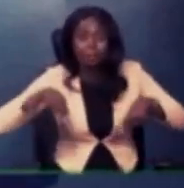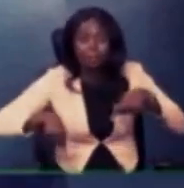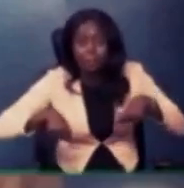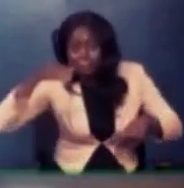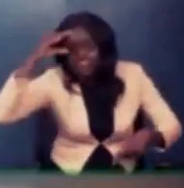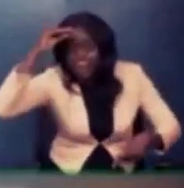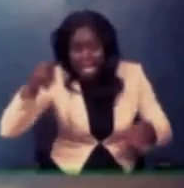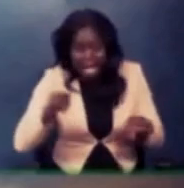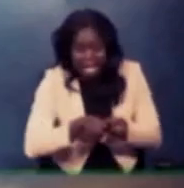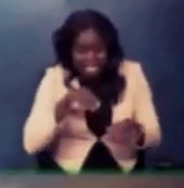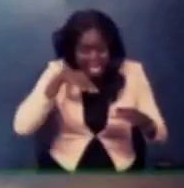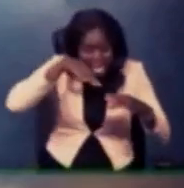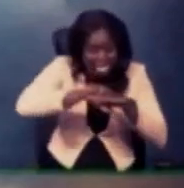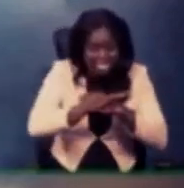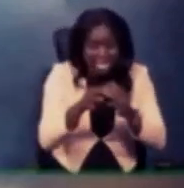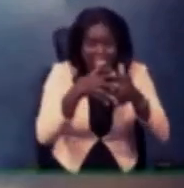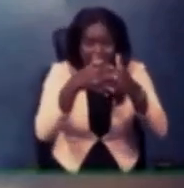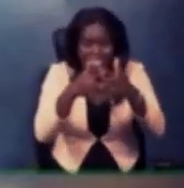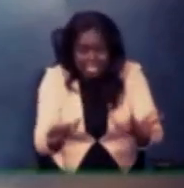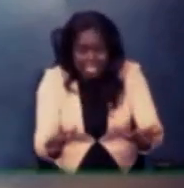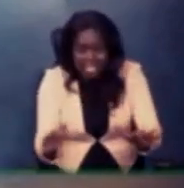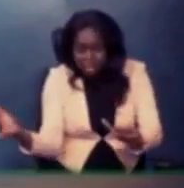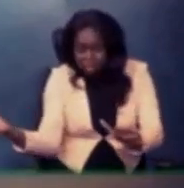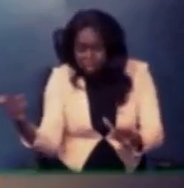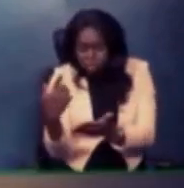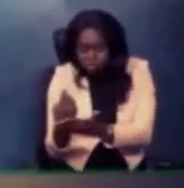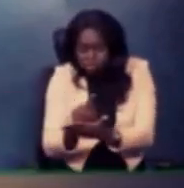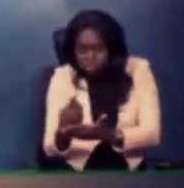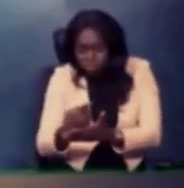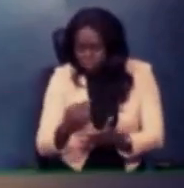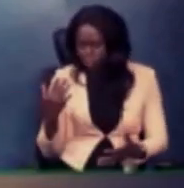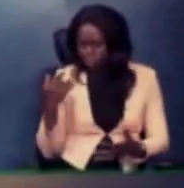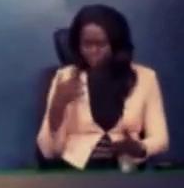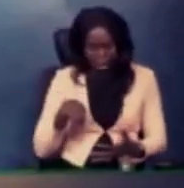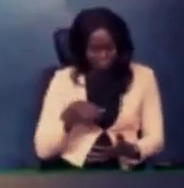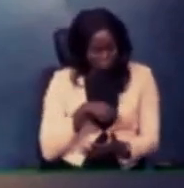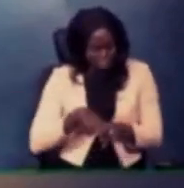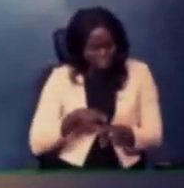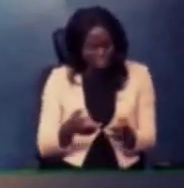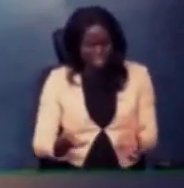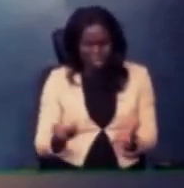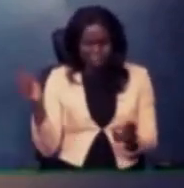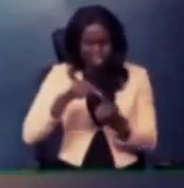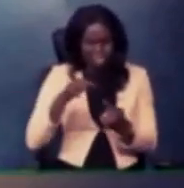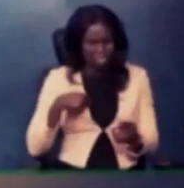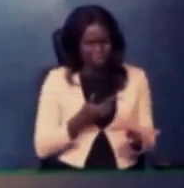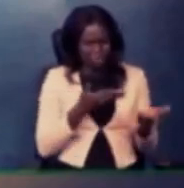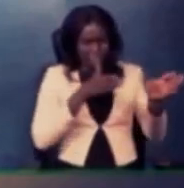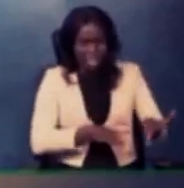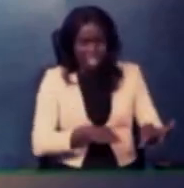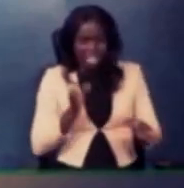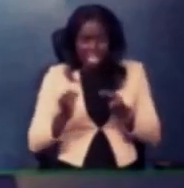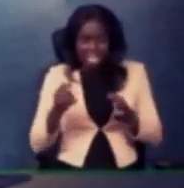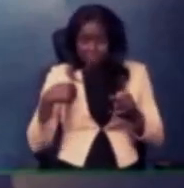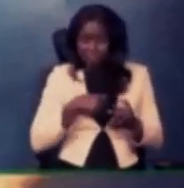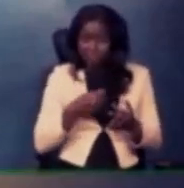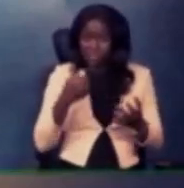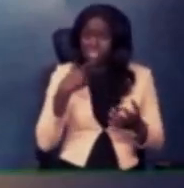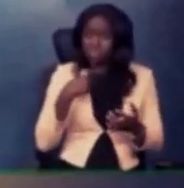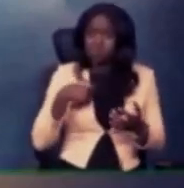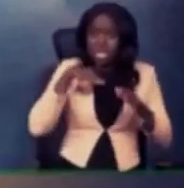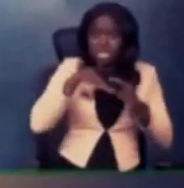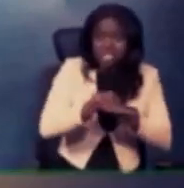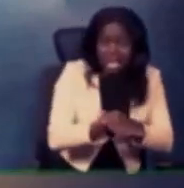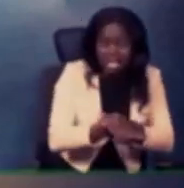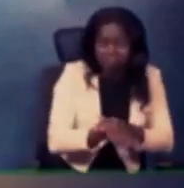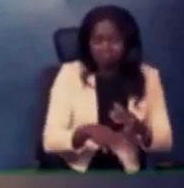were entering at the gate and they said to one another, why sit we here until we die? Verse 4, if we say we will enter the city,